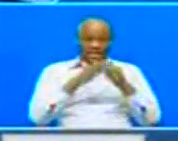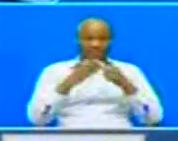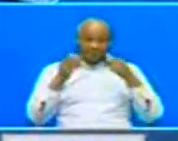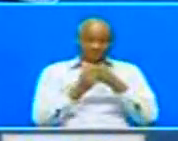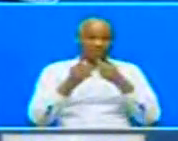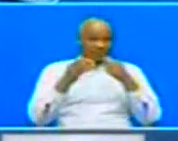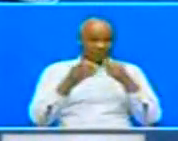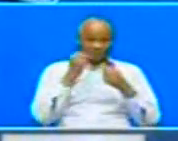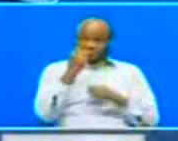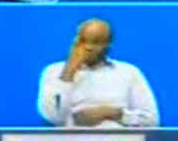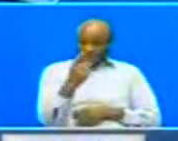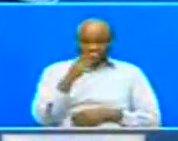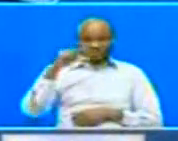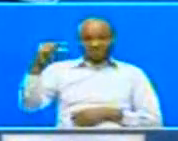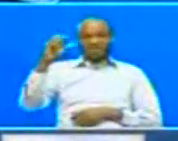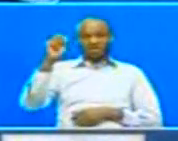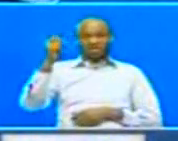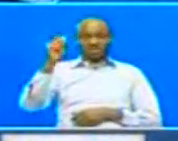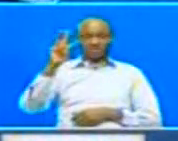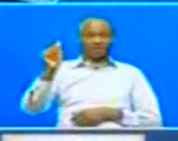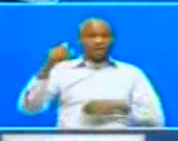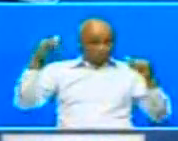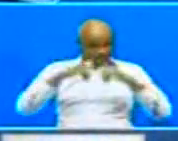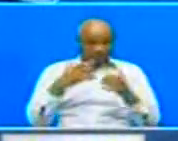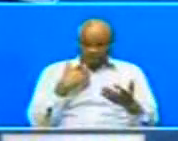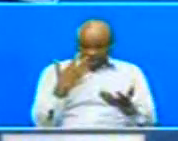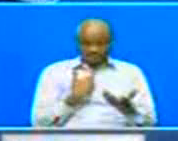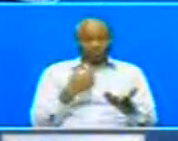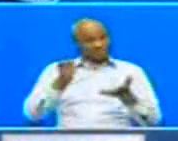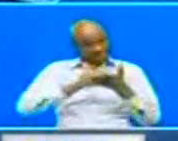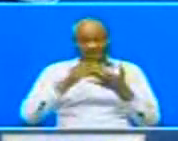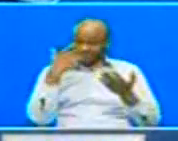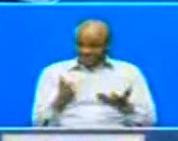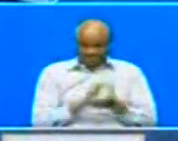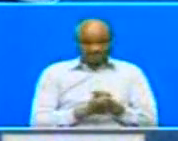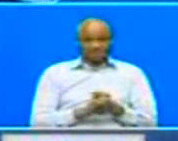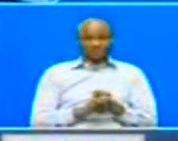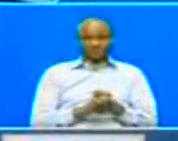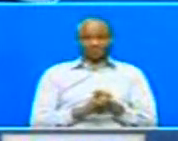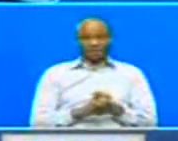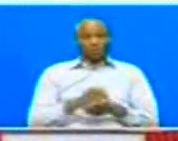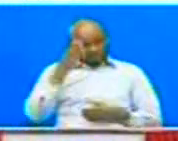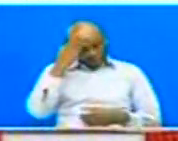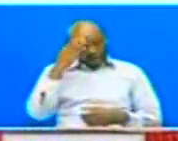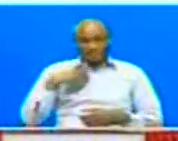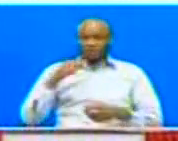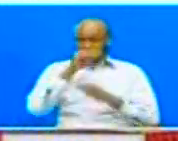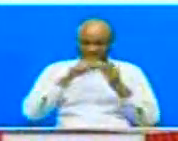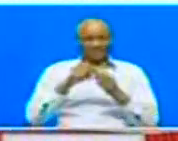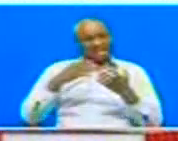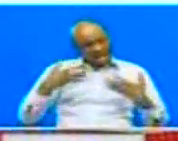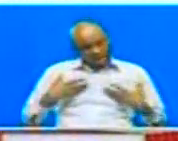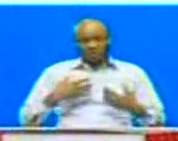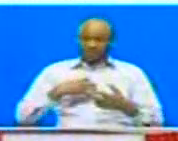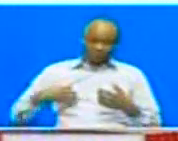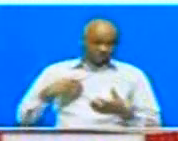Geneva Convention relating to the status of refugees, the 1969 OU Convention on the specific aspects of refugees. We have also